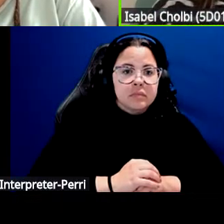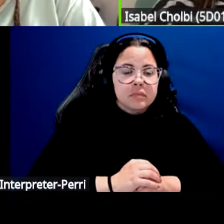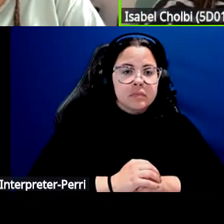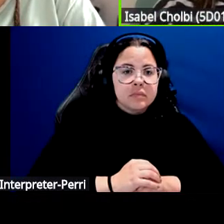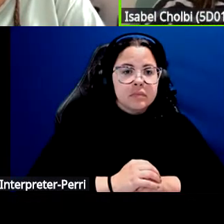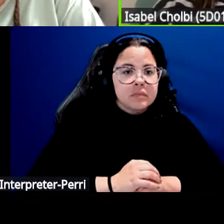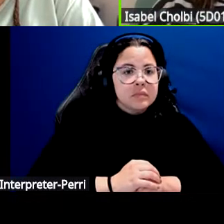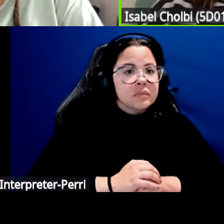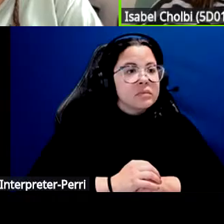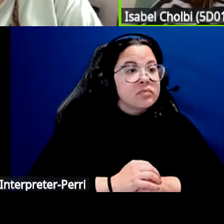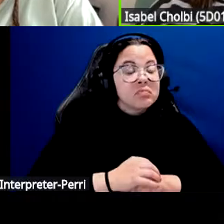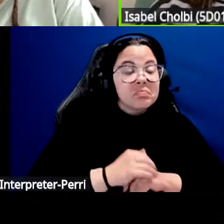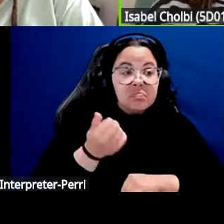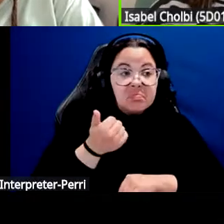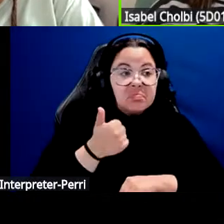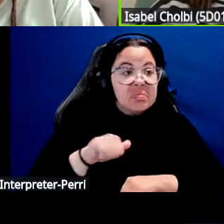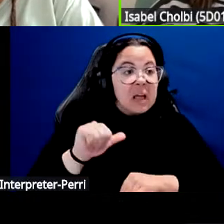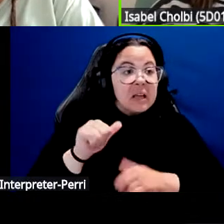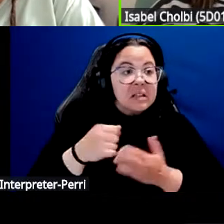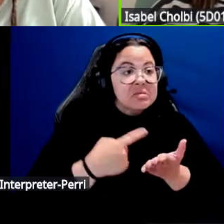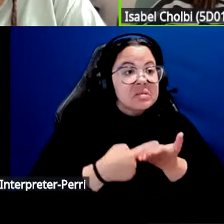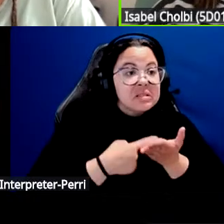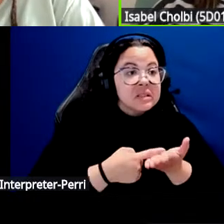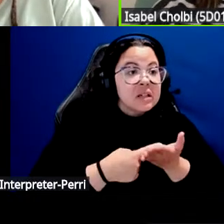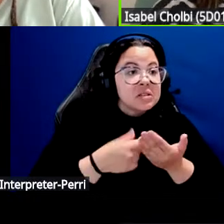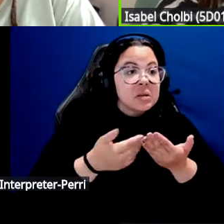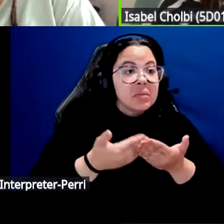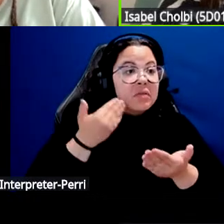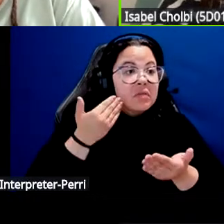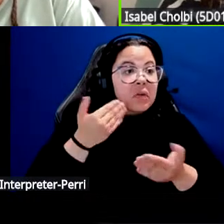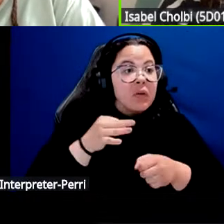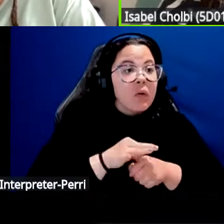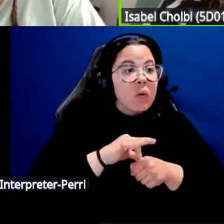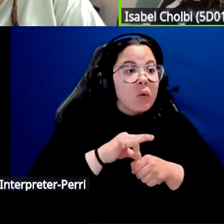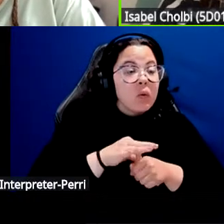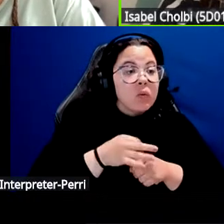Okay, is there any discussion of the motion before I do roll call vote?